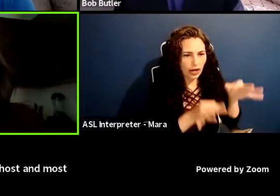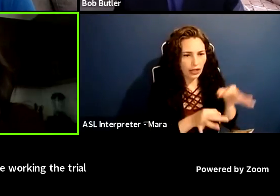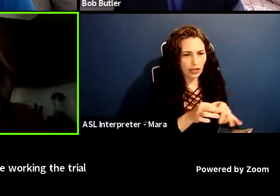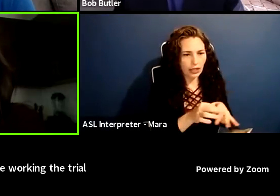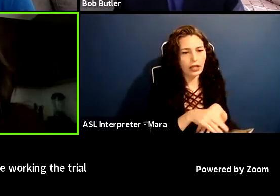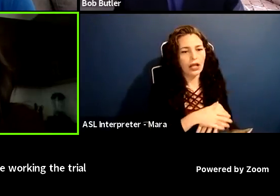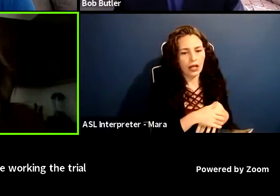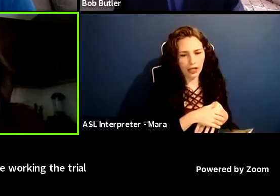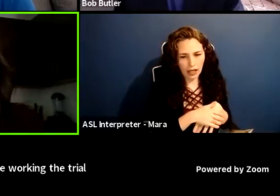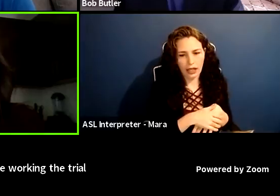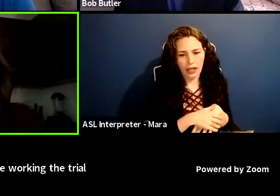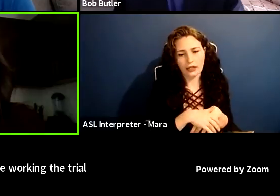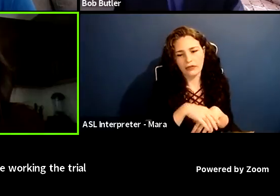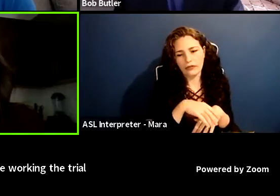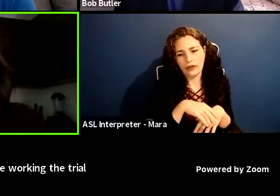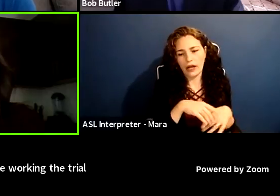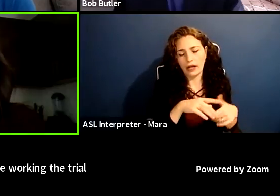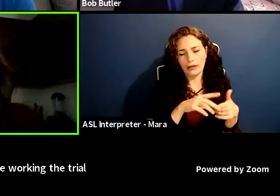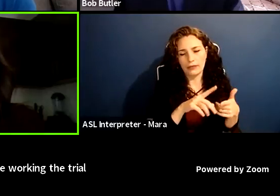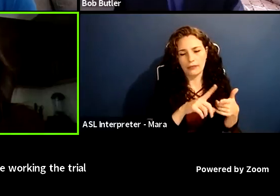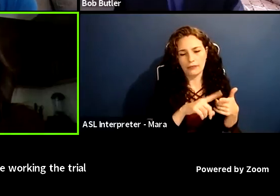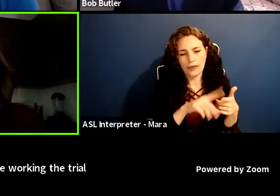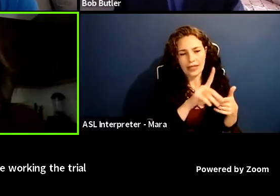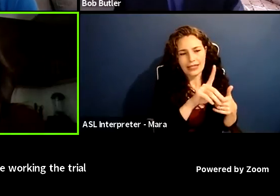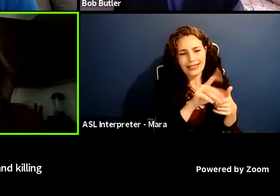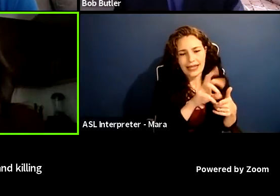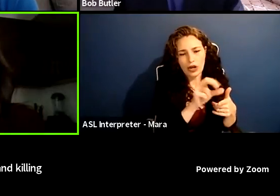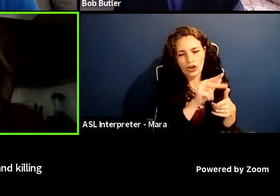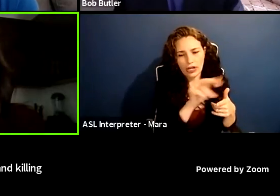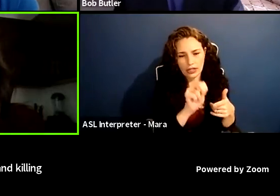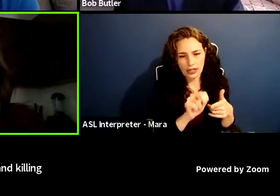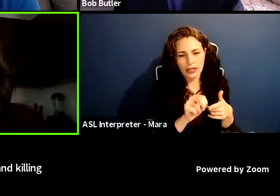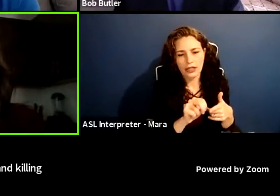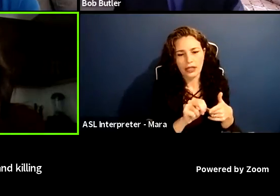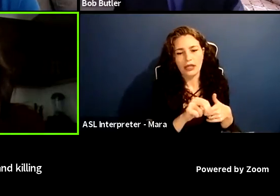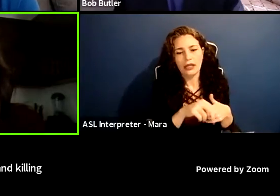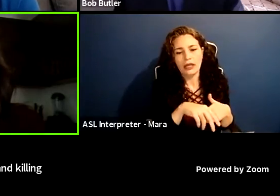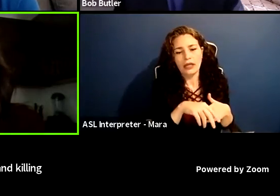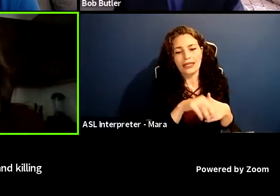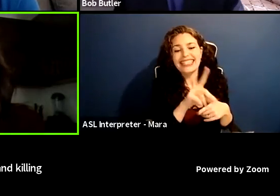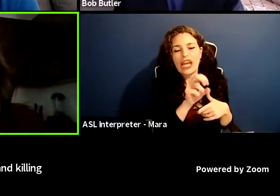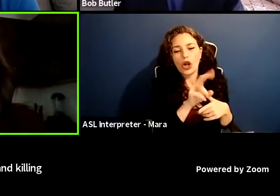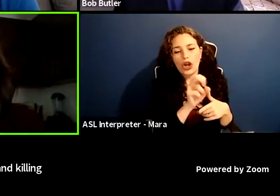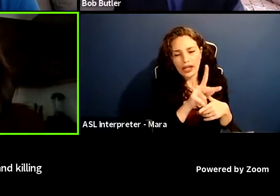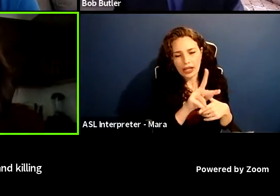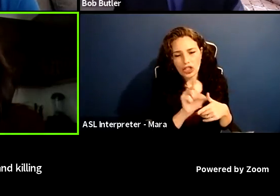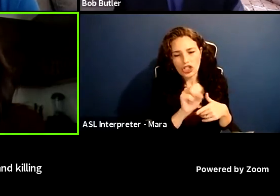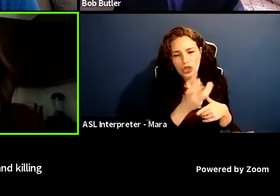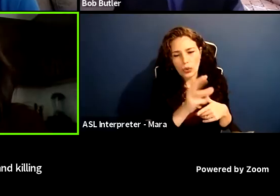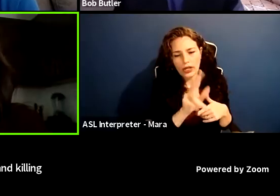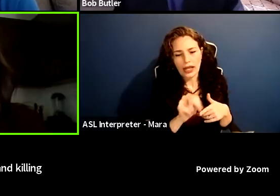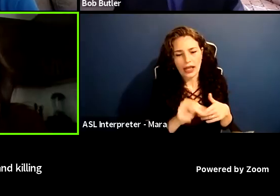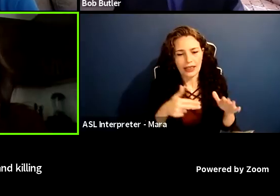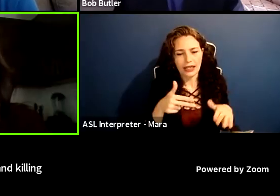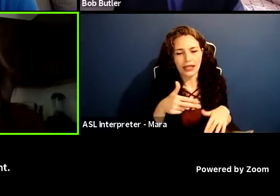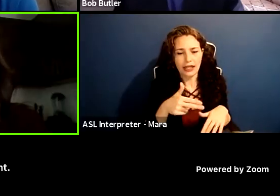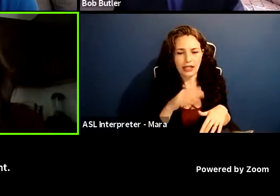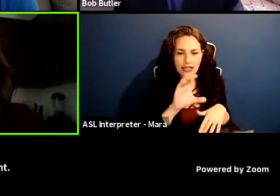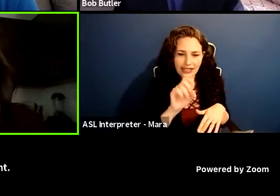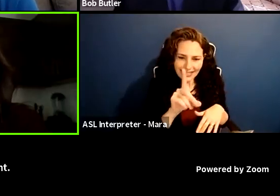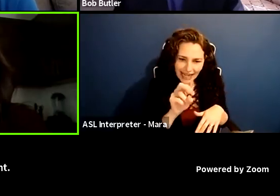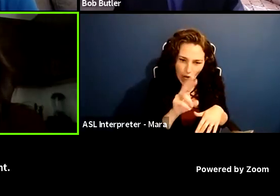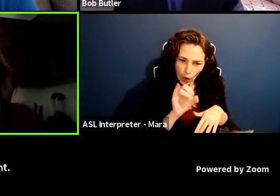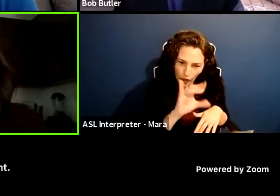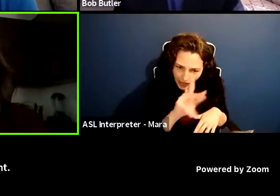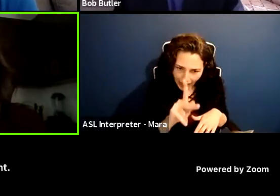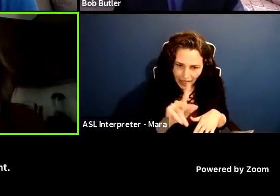Wright now. So it's been a really difficult time here. But we're doing a podcast called In Front of Our Eyes, and it's about the